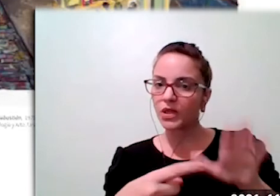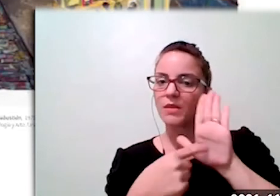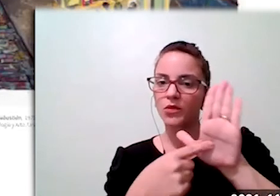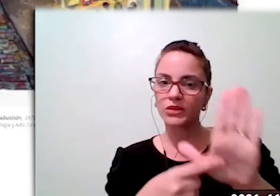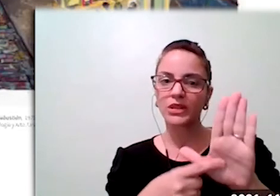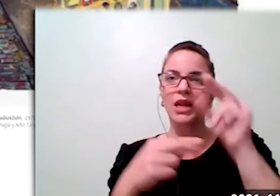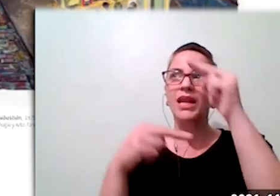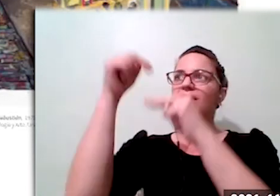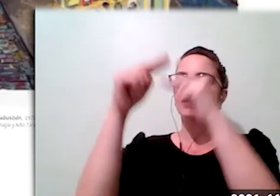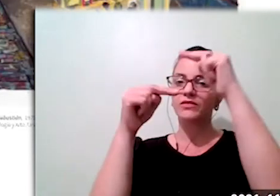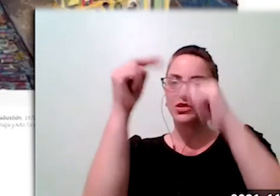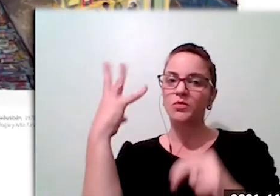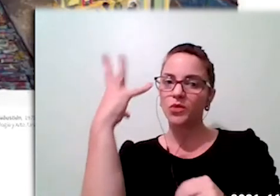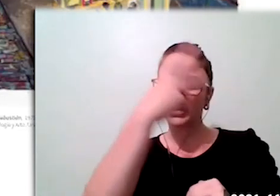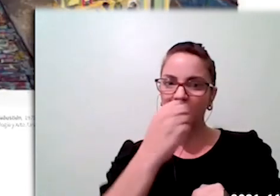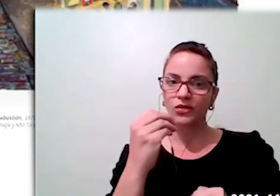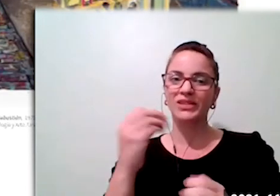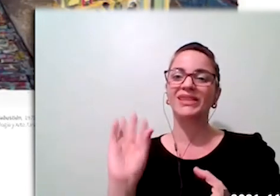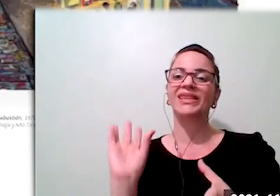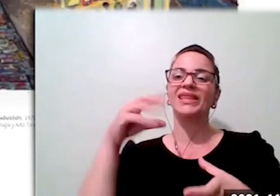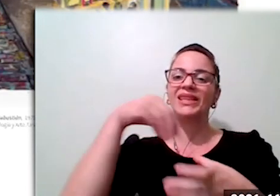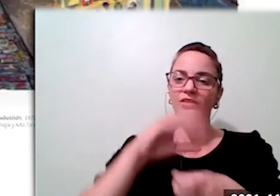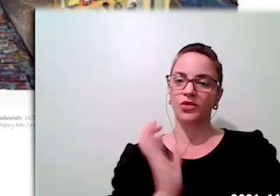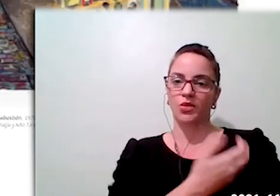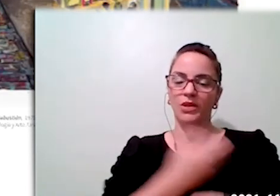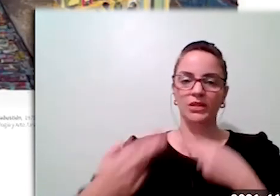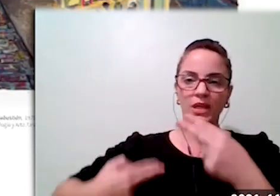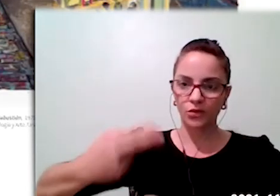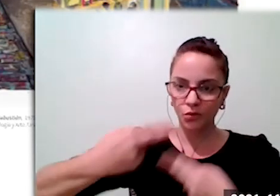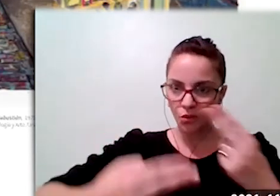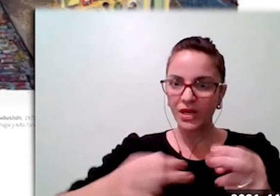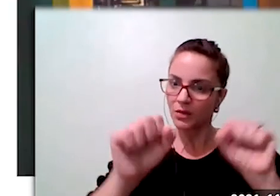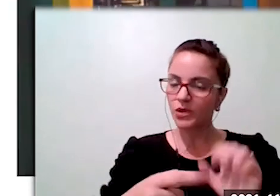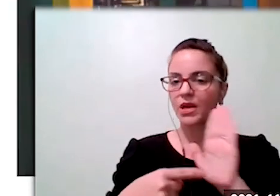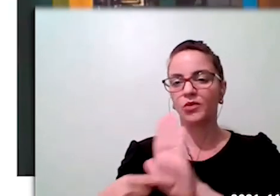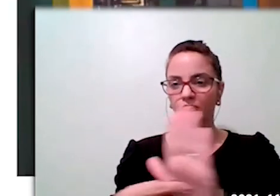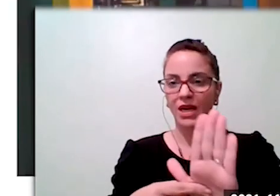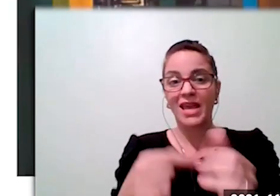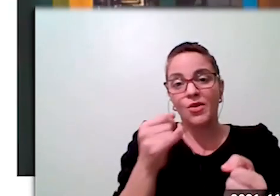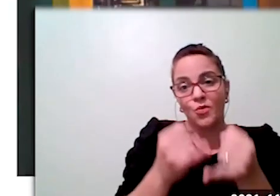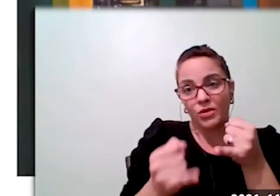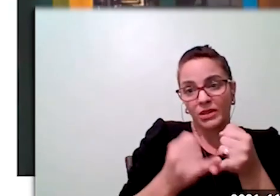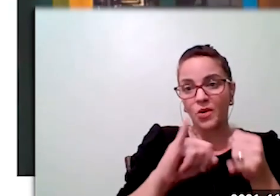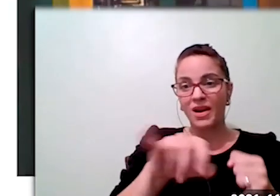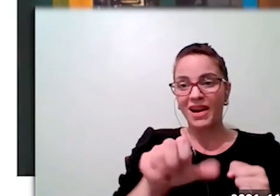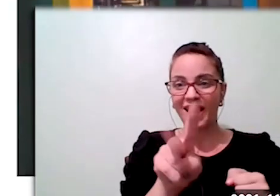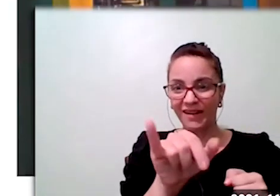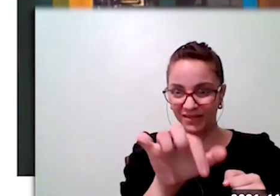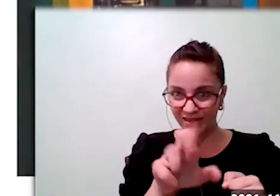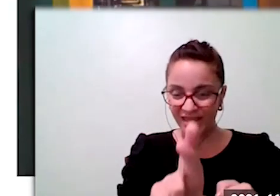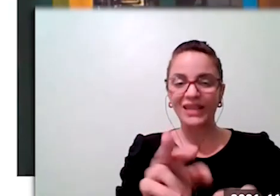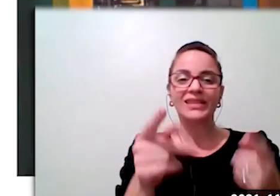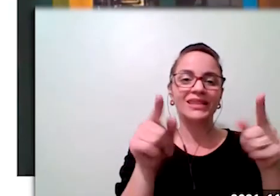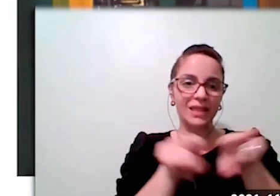that inherently remind us of its history. Lastly, Javier highlights the